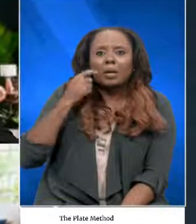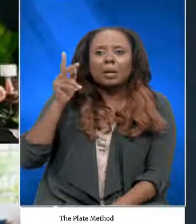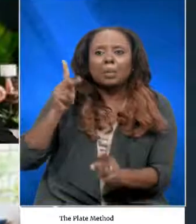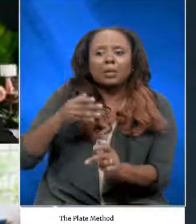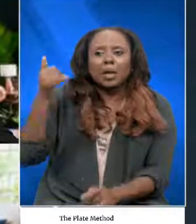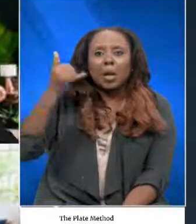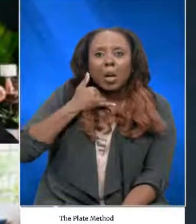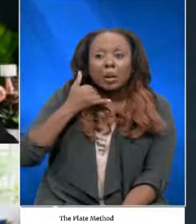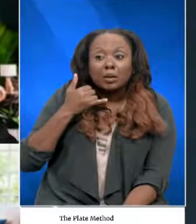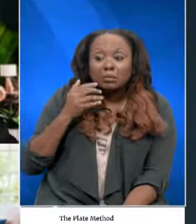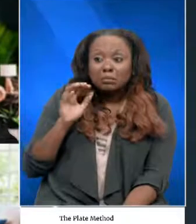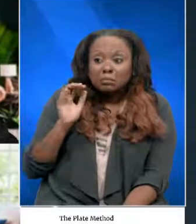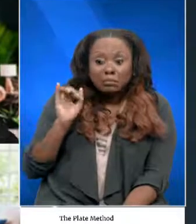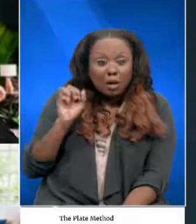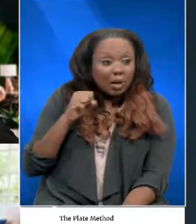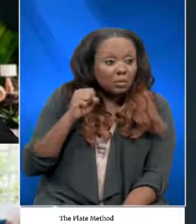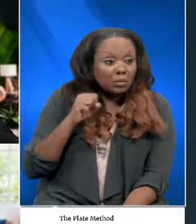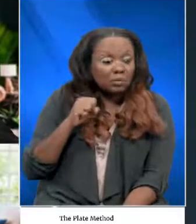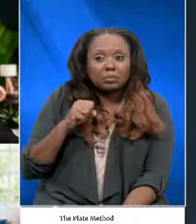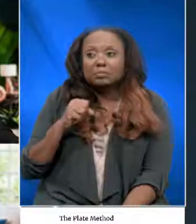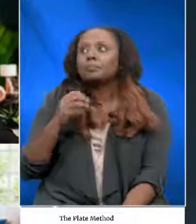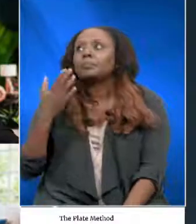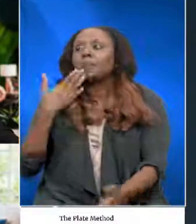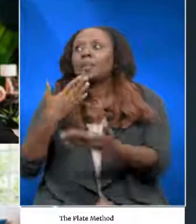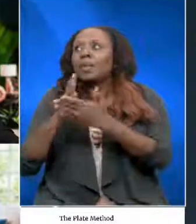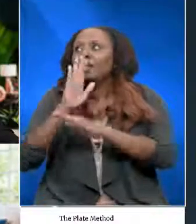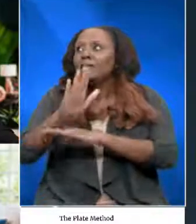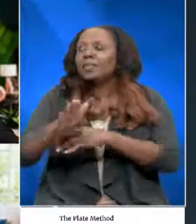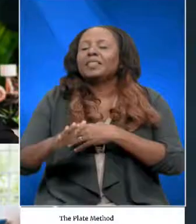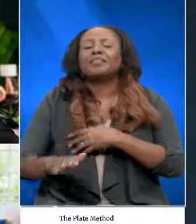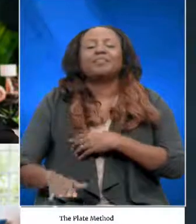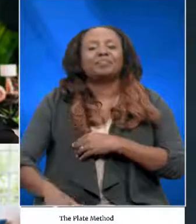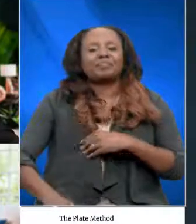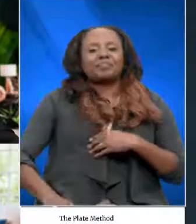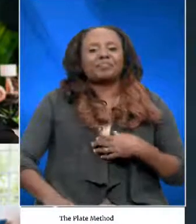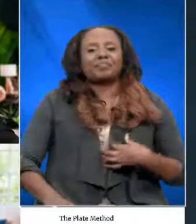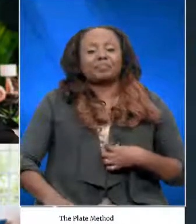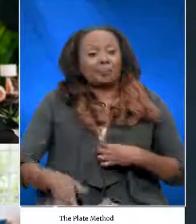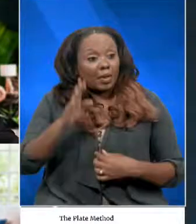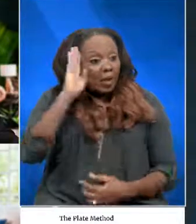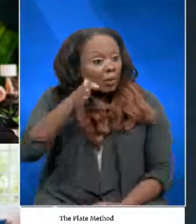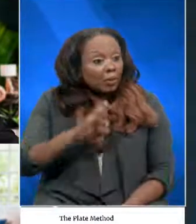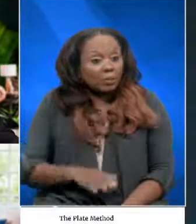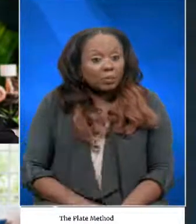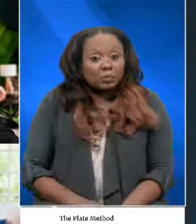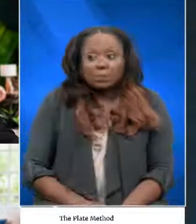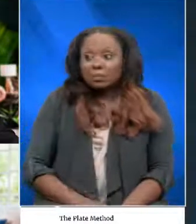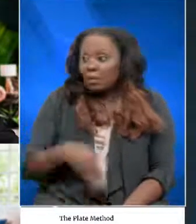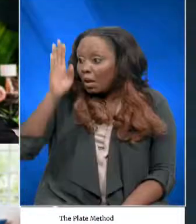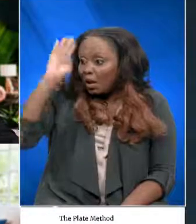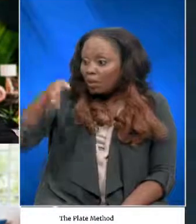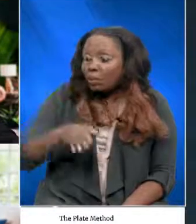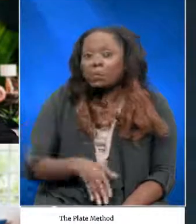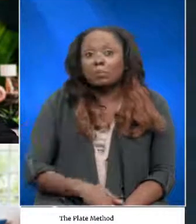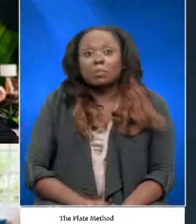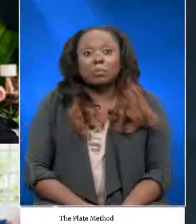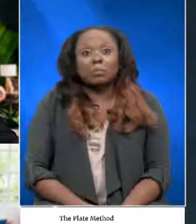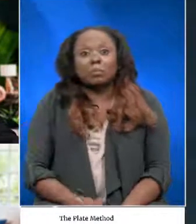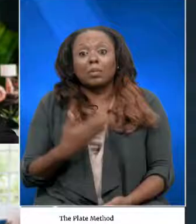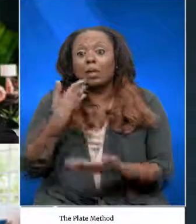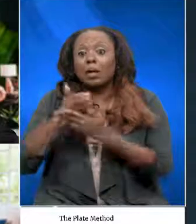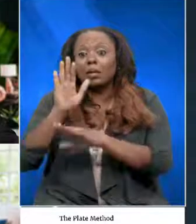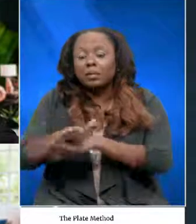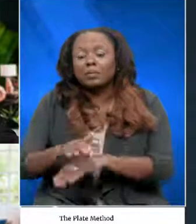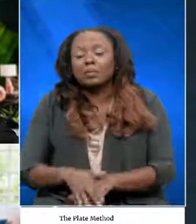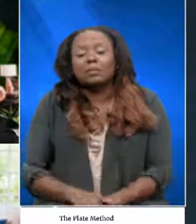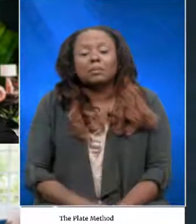line. Yes. Welcome good evening, and good evening. caller. Hello. Yes. Hello. Good evening. I